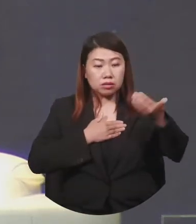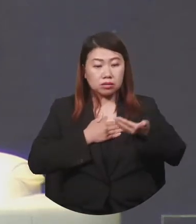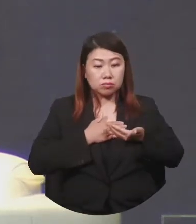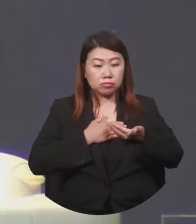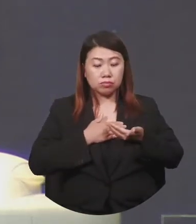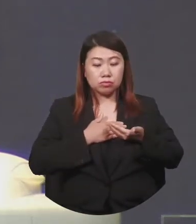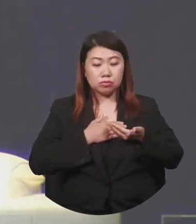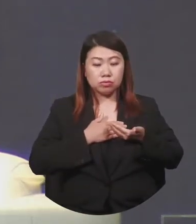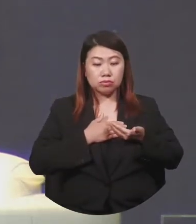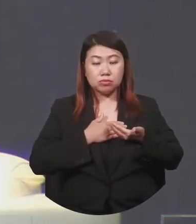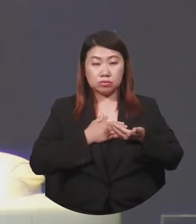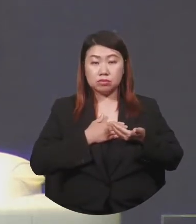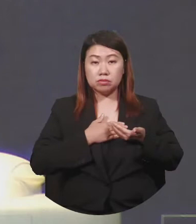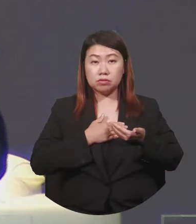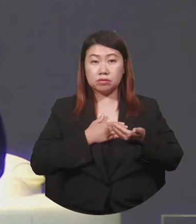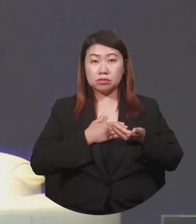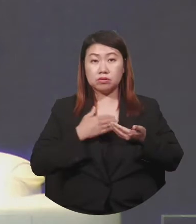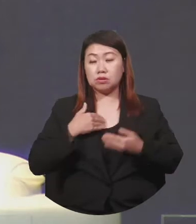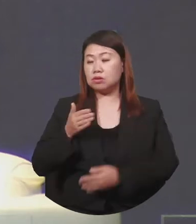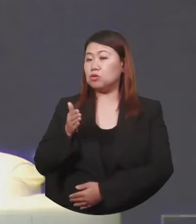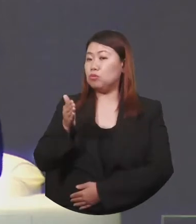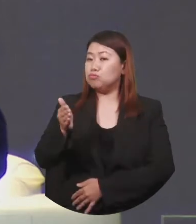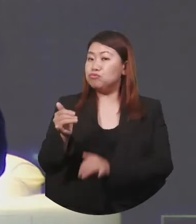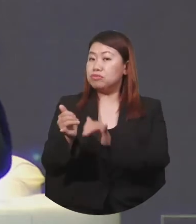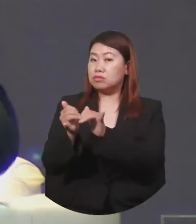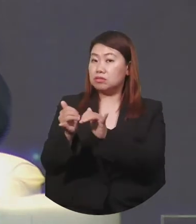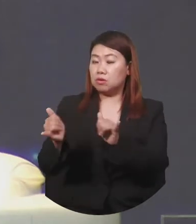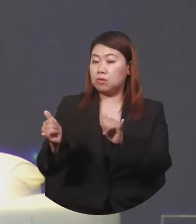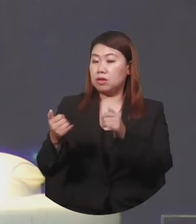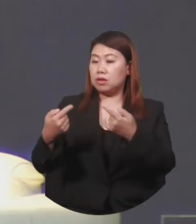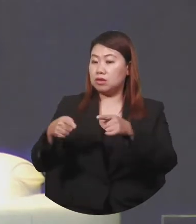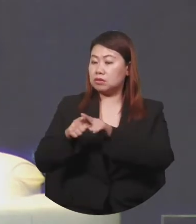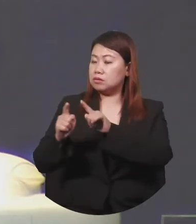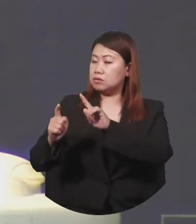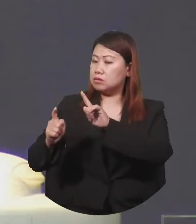the field, in this area. So, and